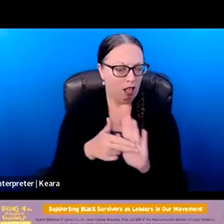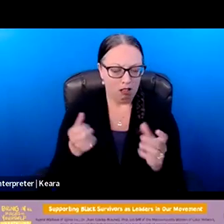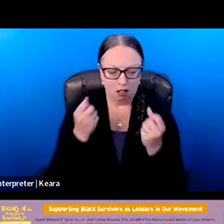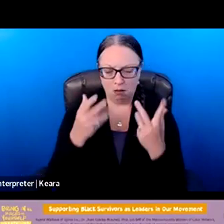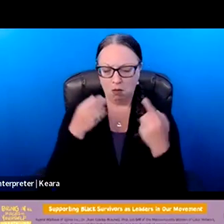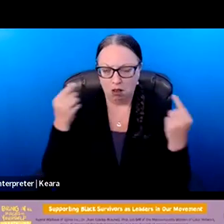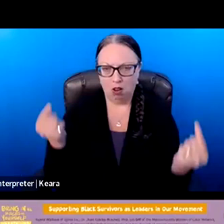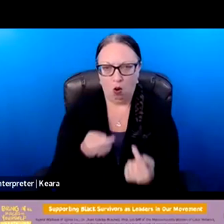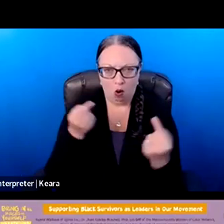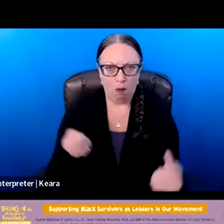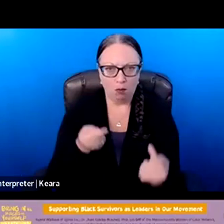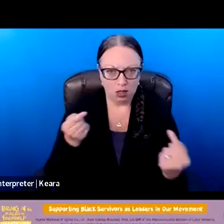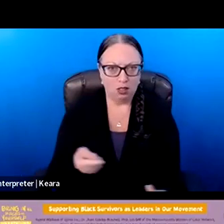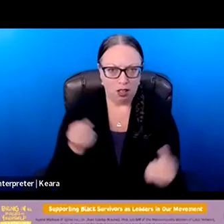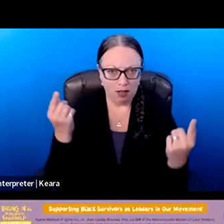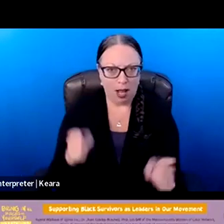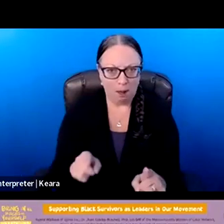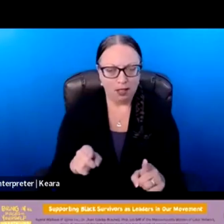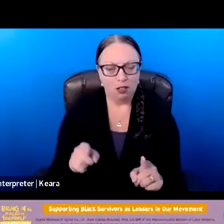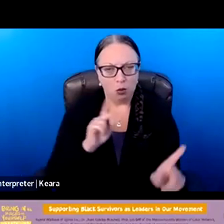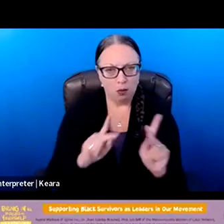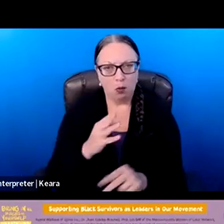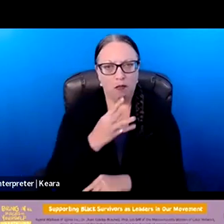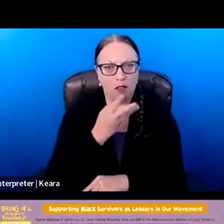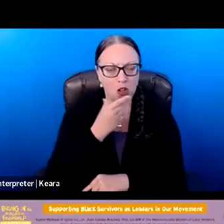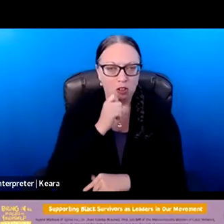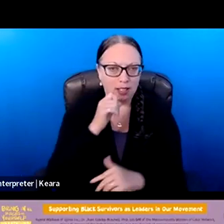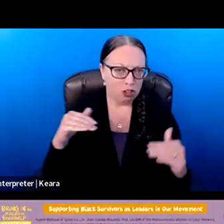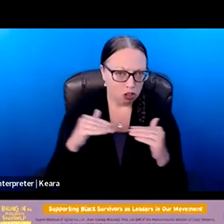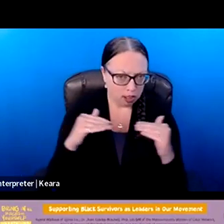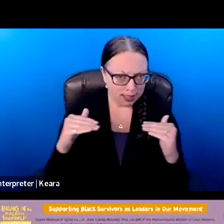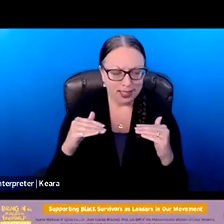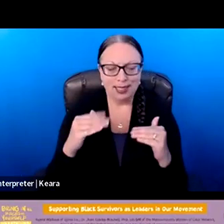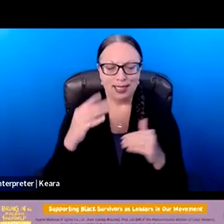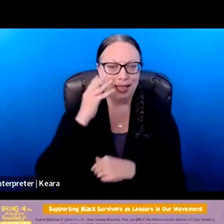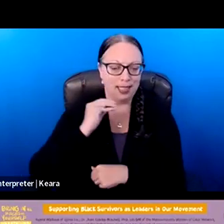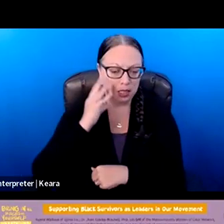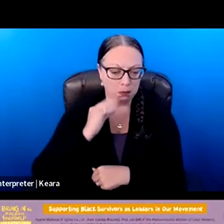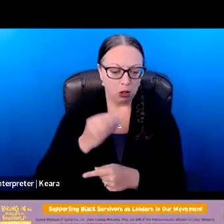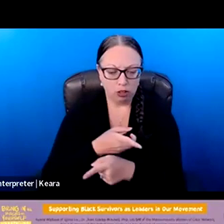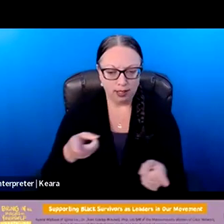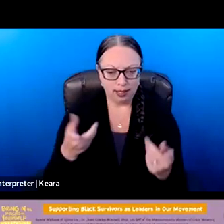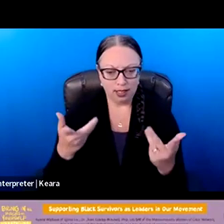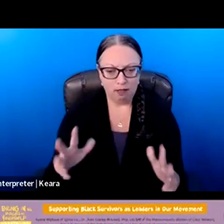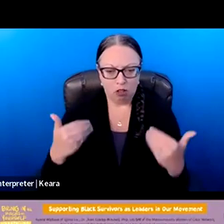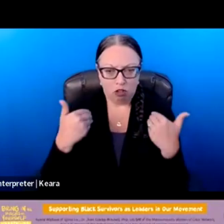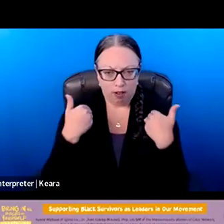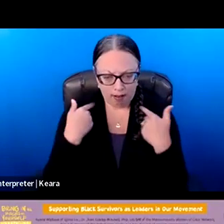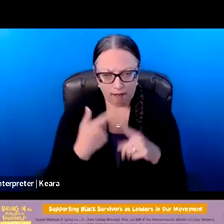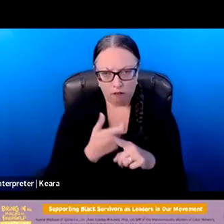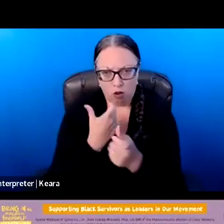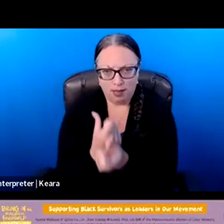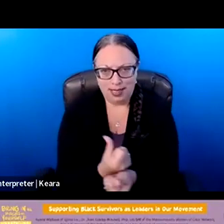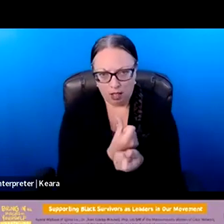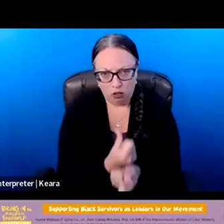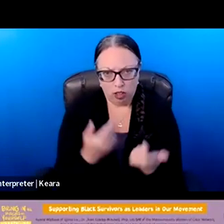to people of color and the injustices, and also the experiences that they've had from slavery